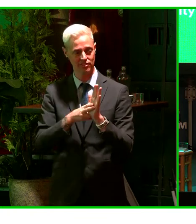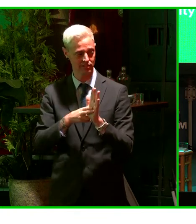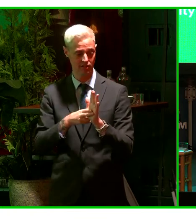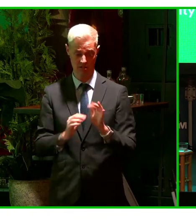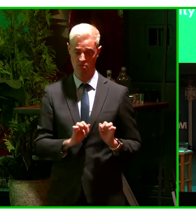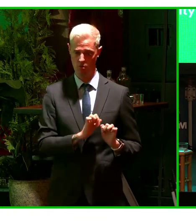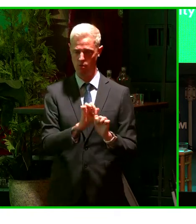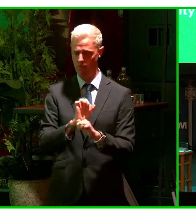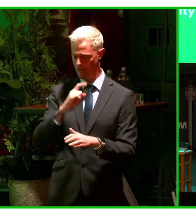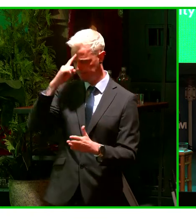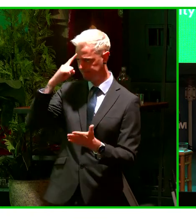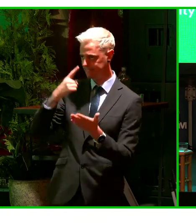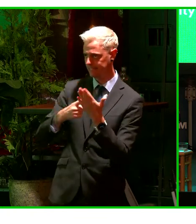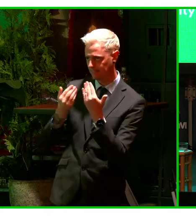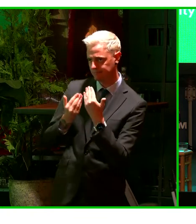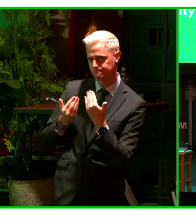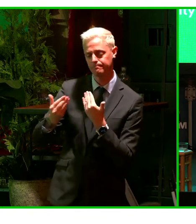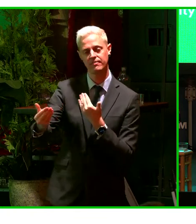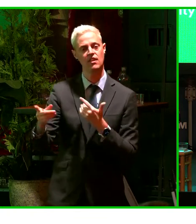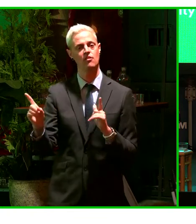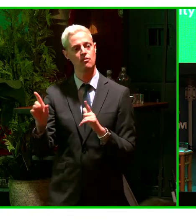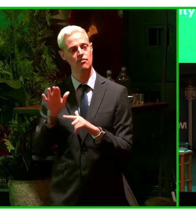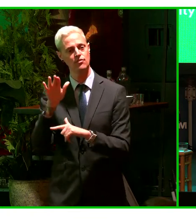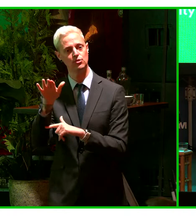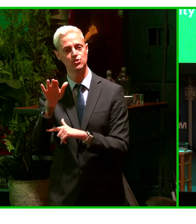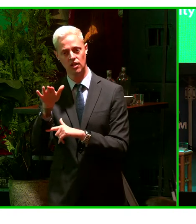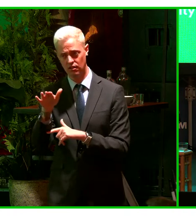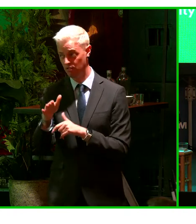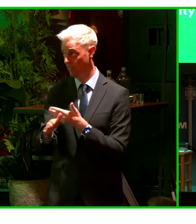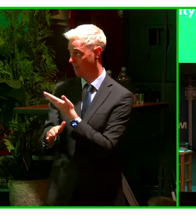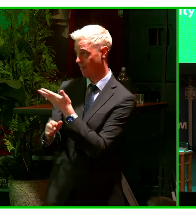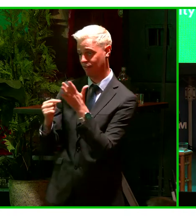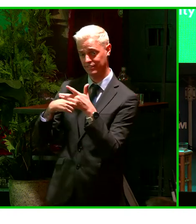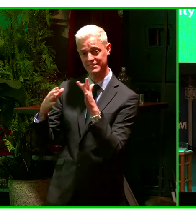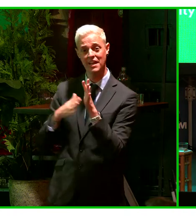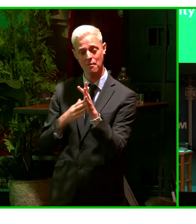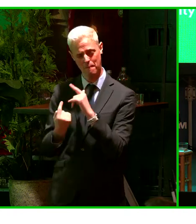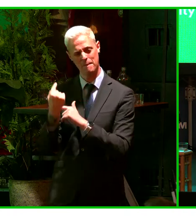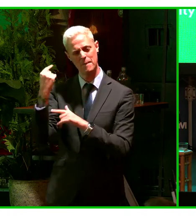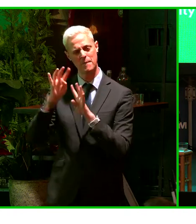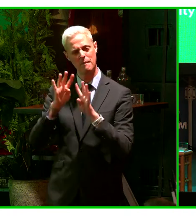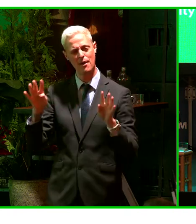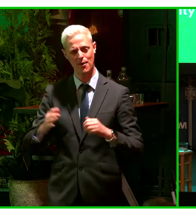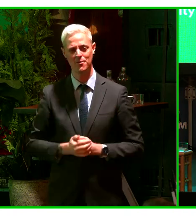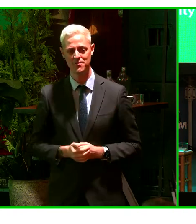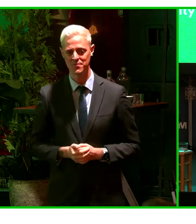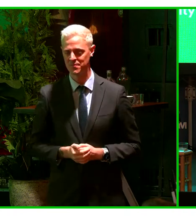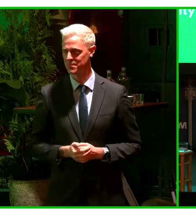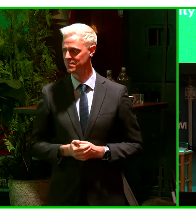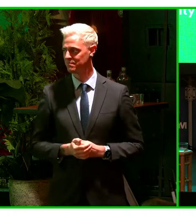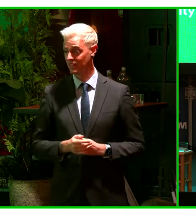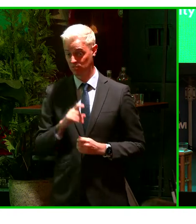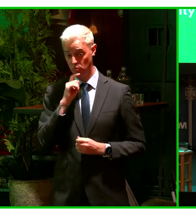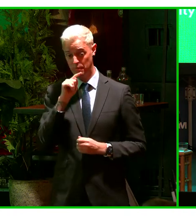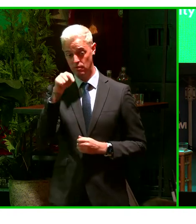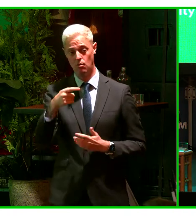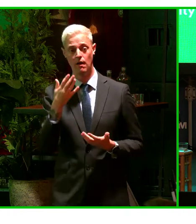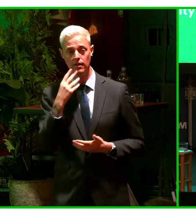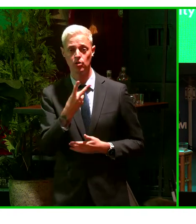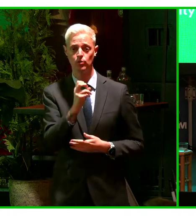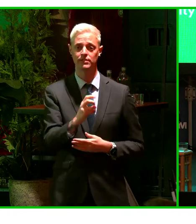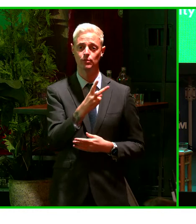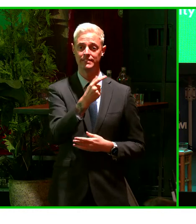to make a final heat policy decision, which I think Tim talked about actually on the previous panel, in 2026, and that will